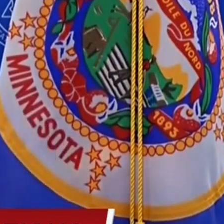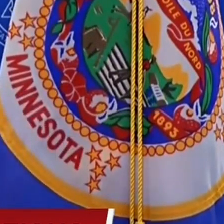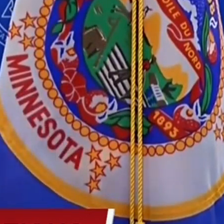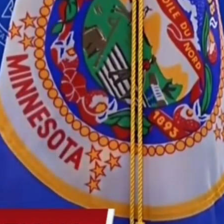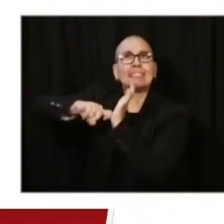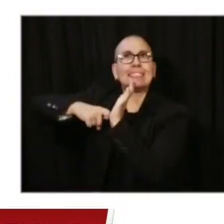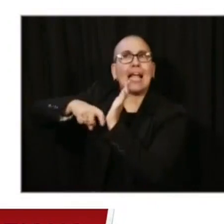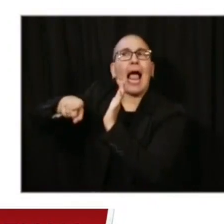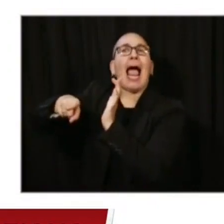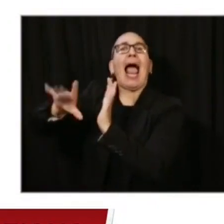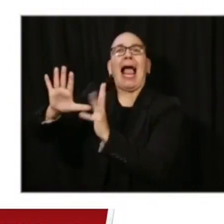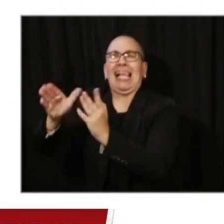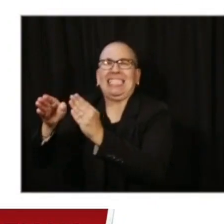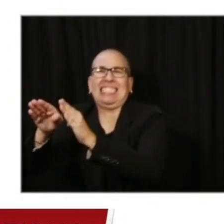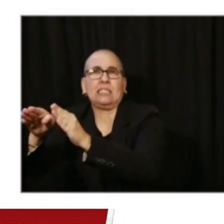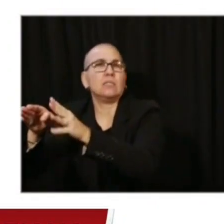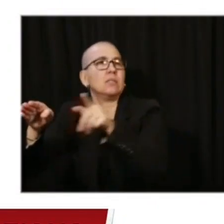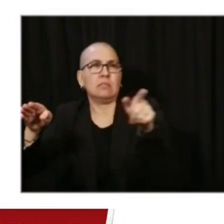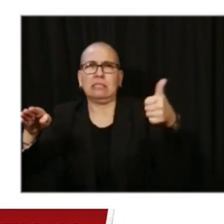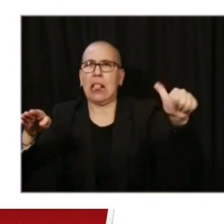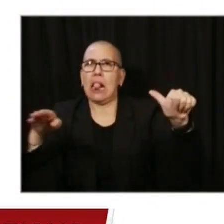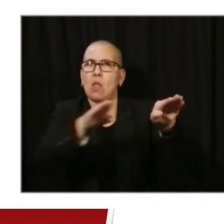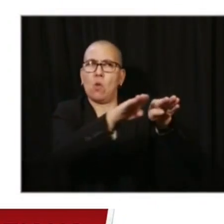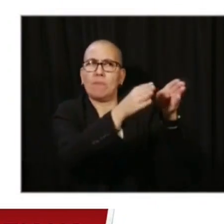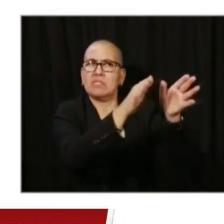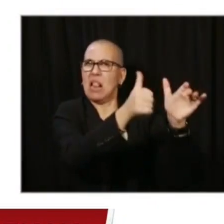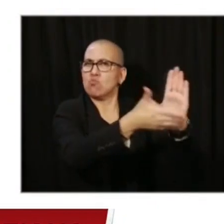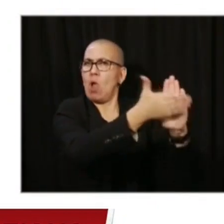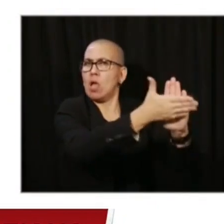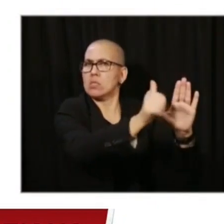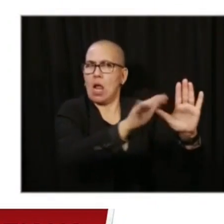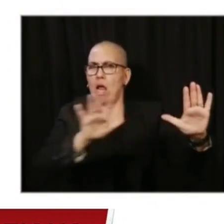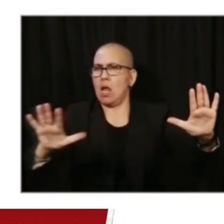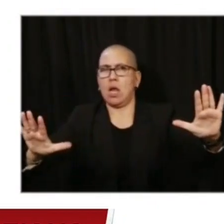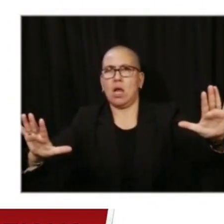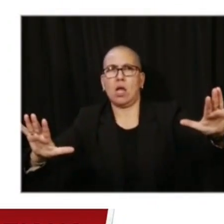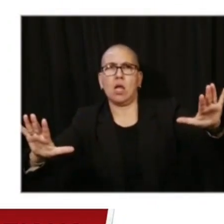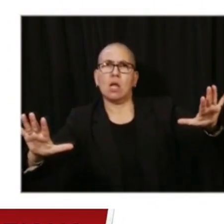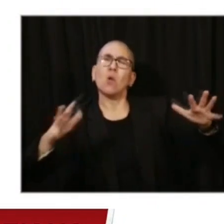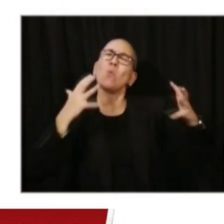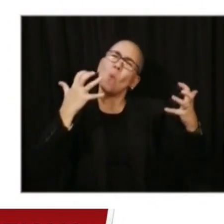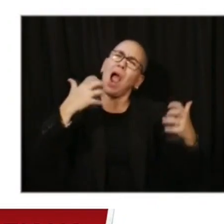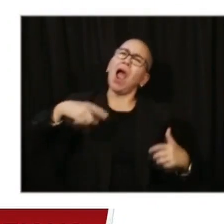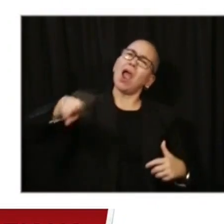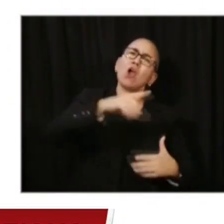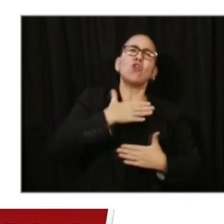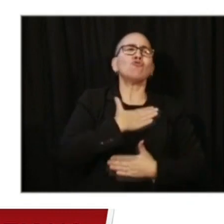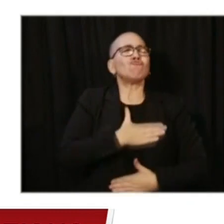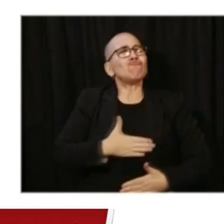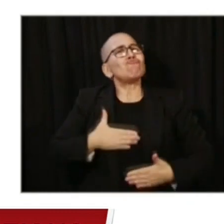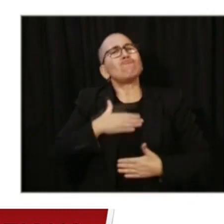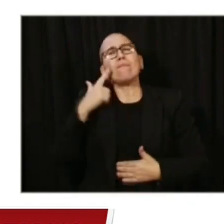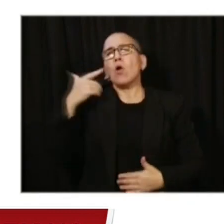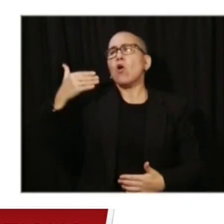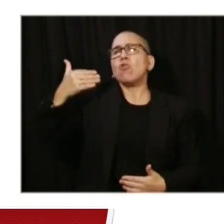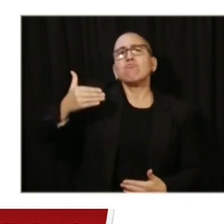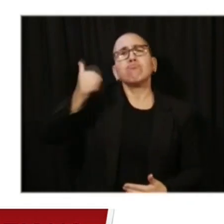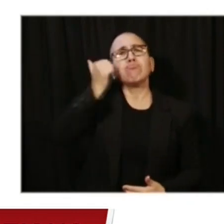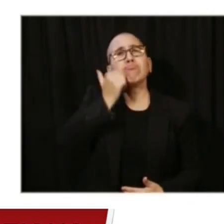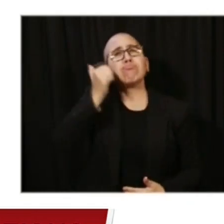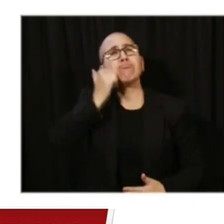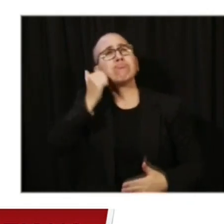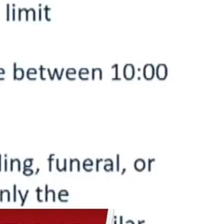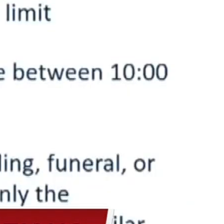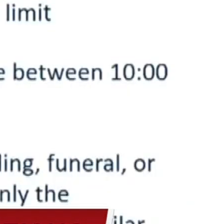restaurants, and bars. Governor Walz also announced a 10-person limit to any indoor or outdoor gatherings. That also starts Friday.